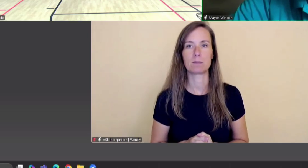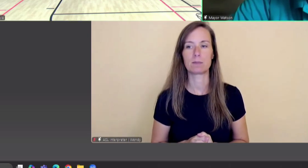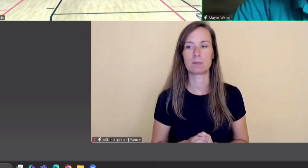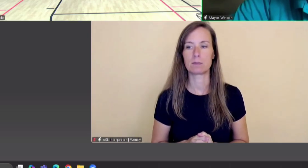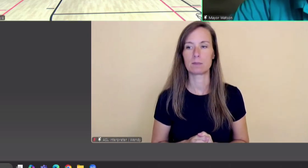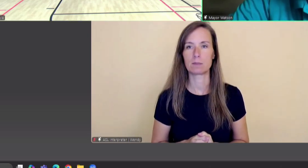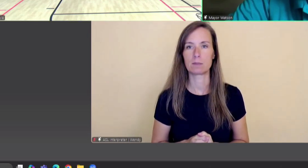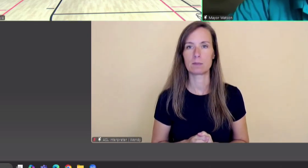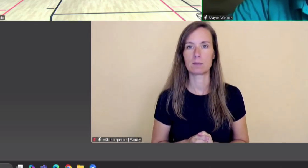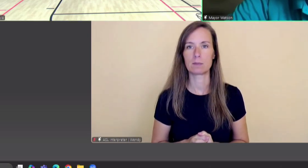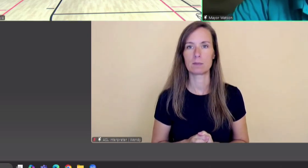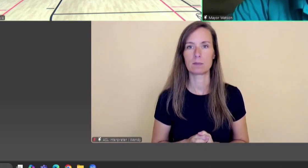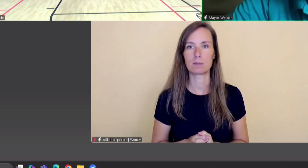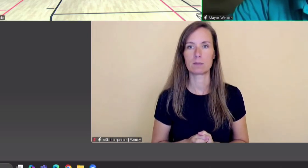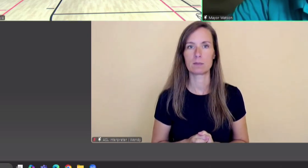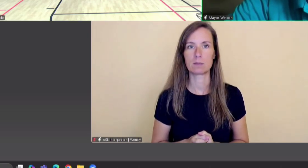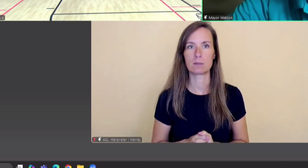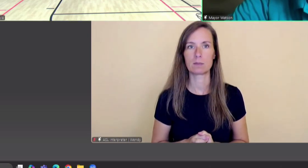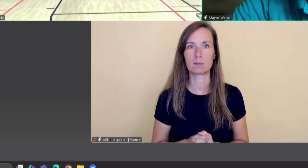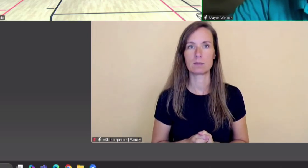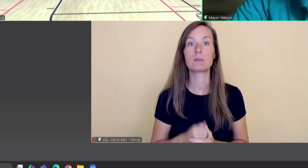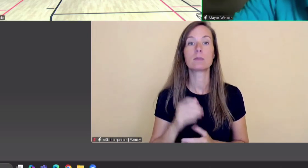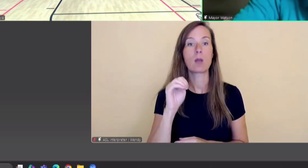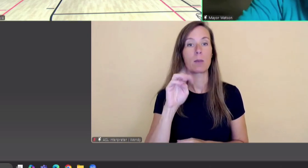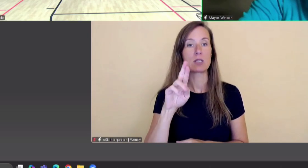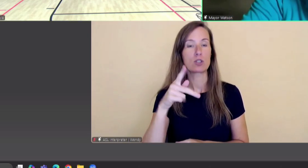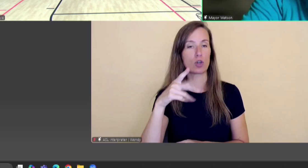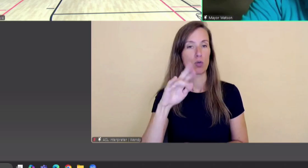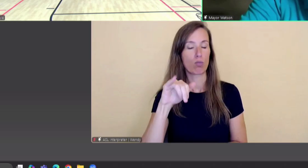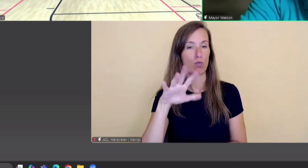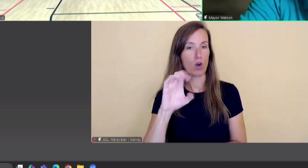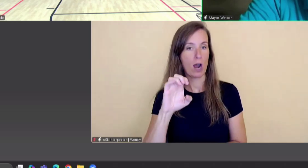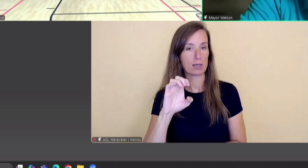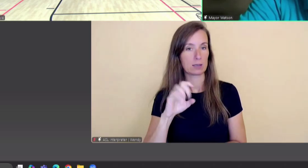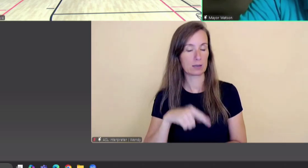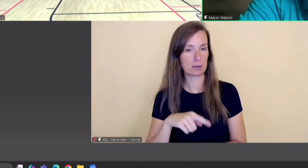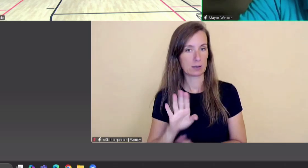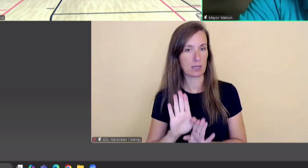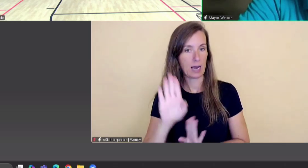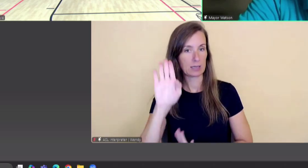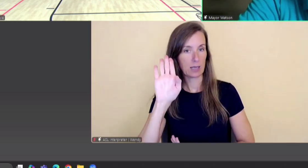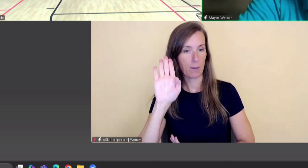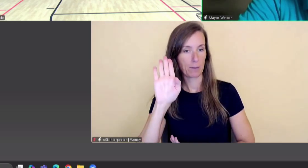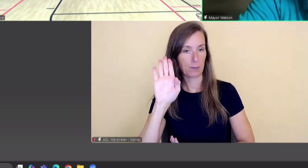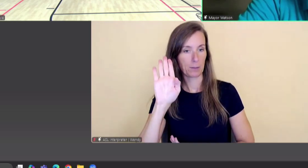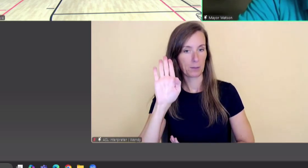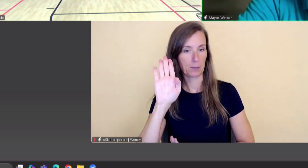I'm not seeing any hands. Oh, Mr. Price, I think your hand is up.